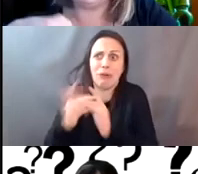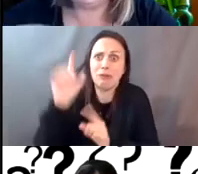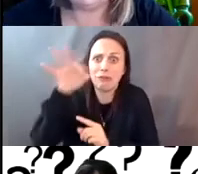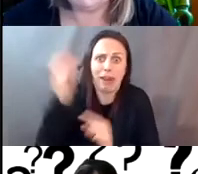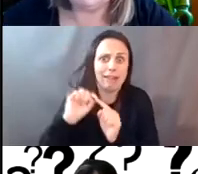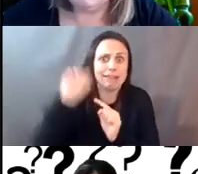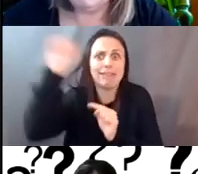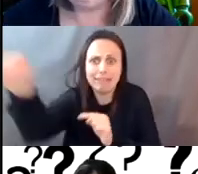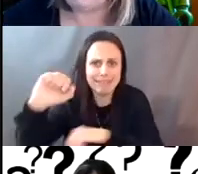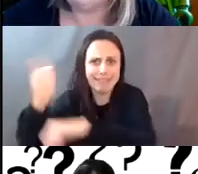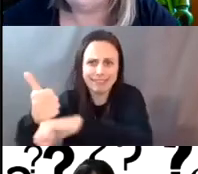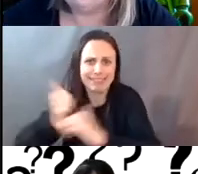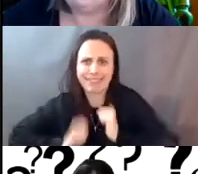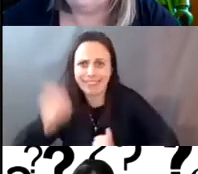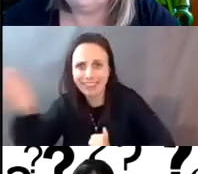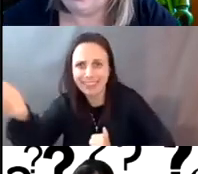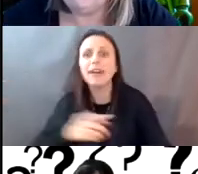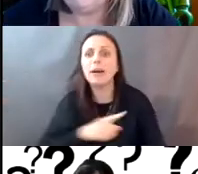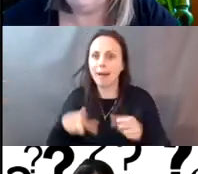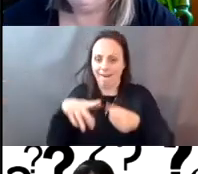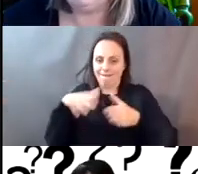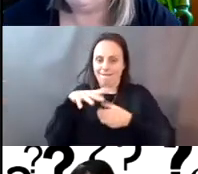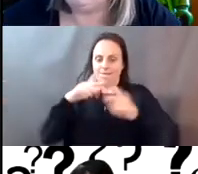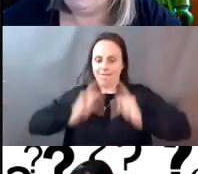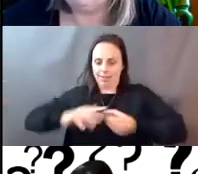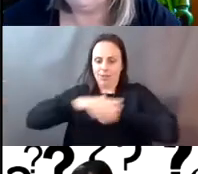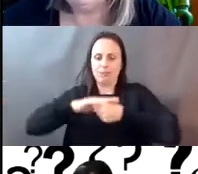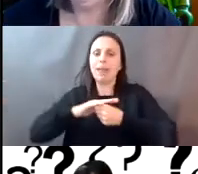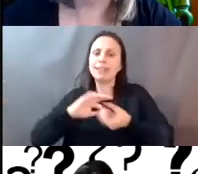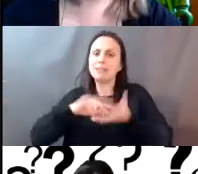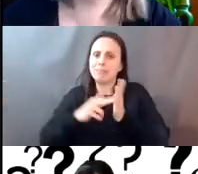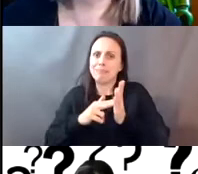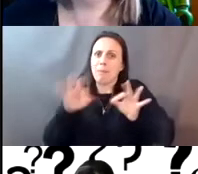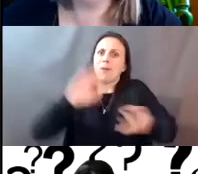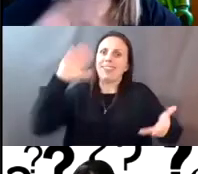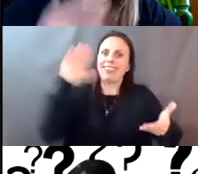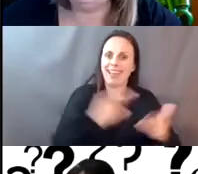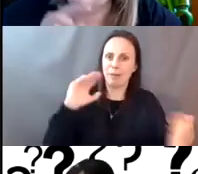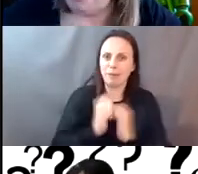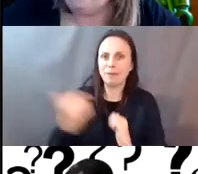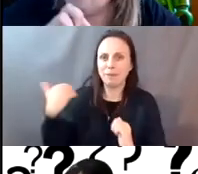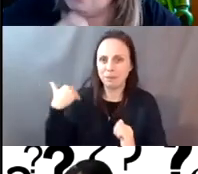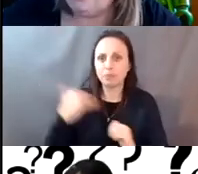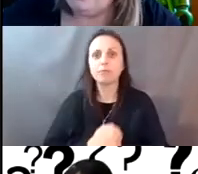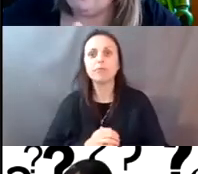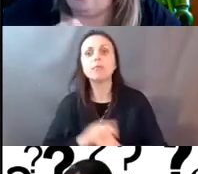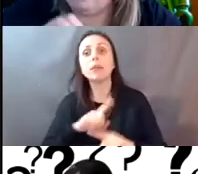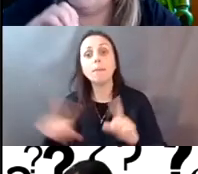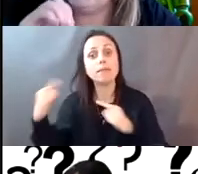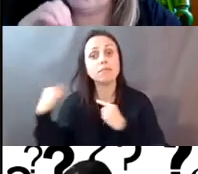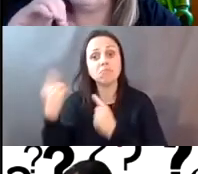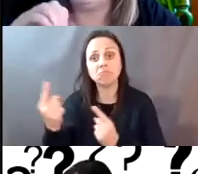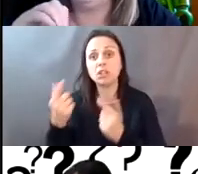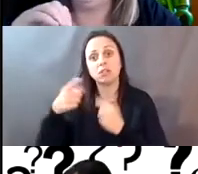The physical space matters a lot less, that physical address. So they have been working